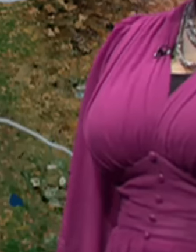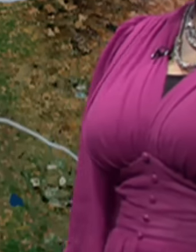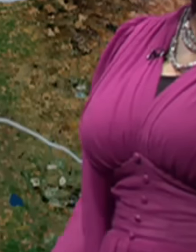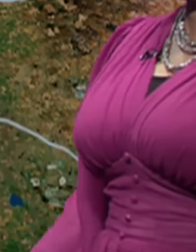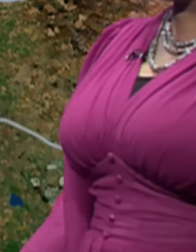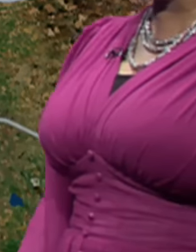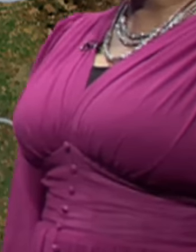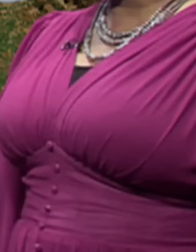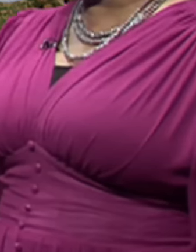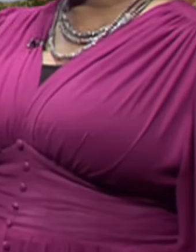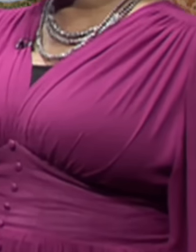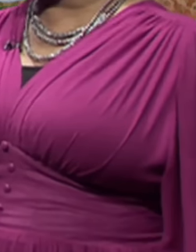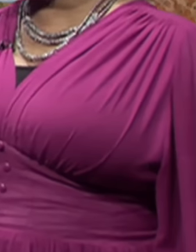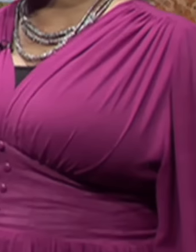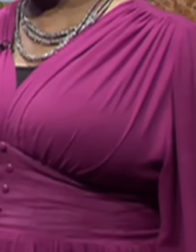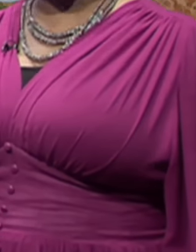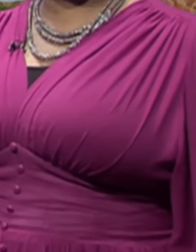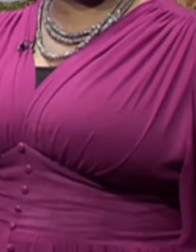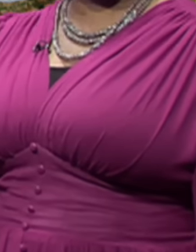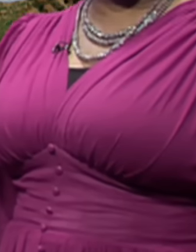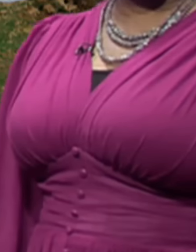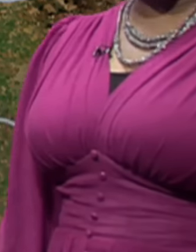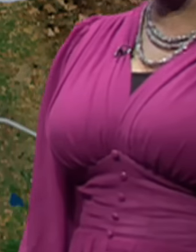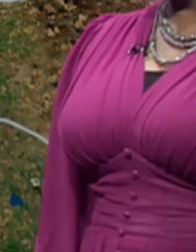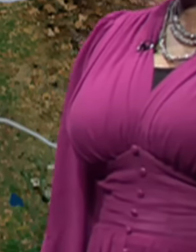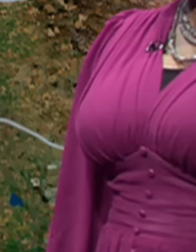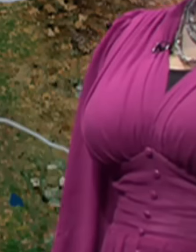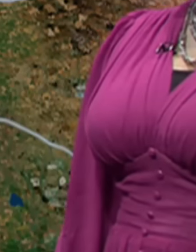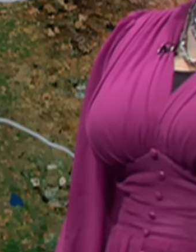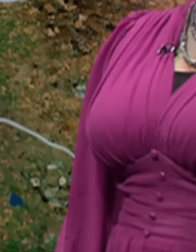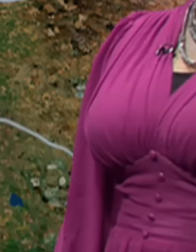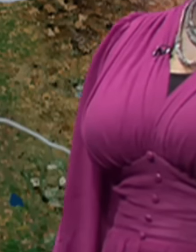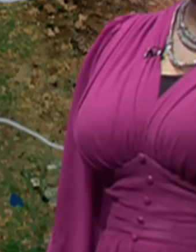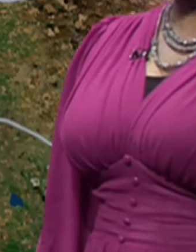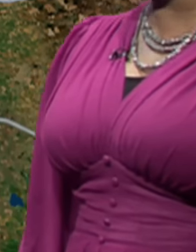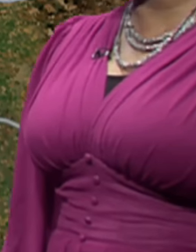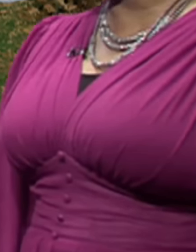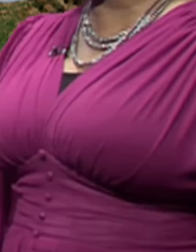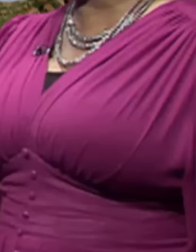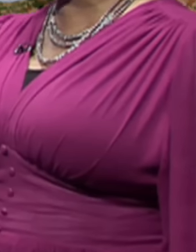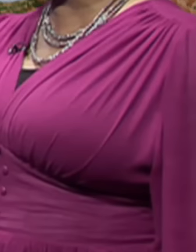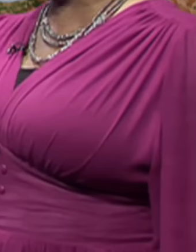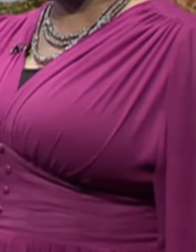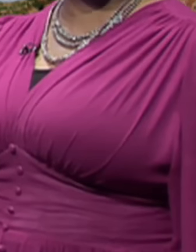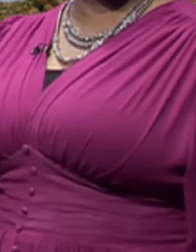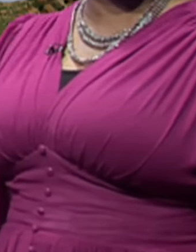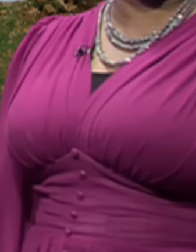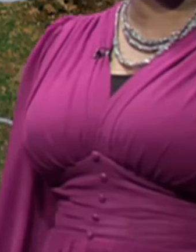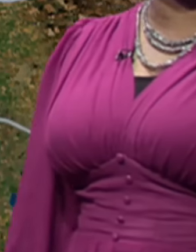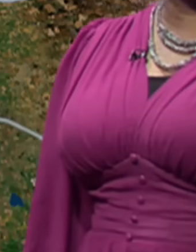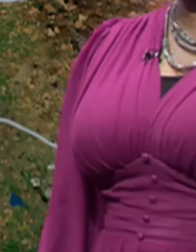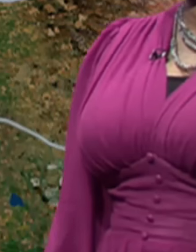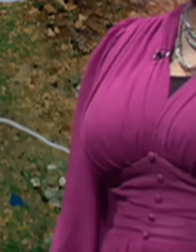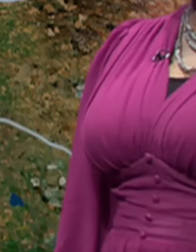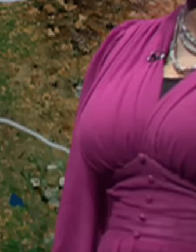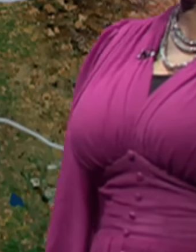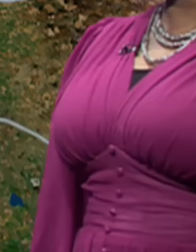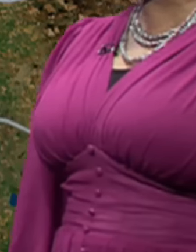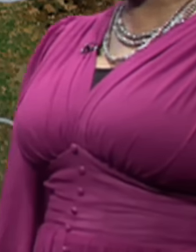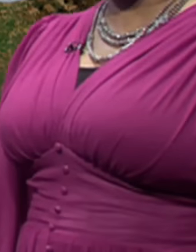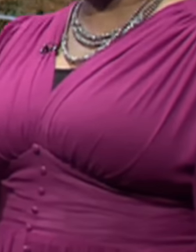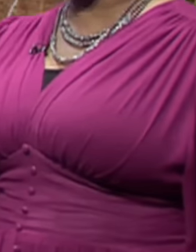gona le go Johannesburg diperesente tša rena re bona le tlabe e ntse le go 40 go ya gona go la 25 Springs ka tše